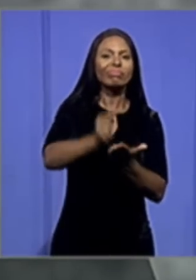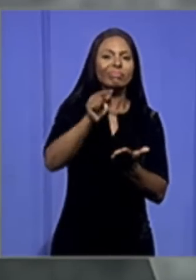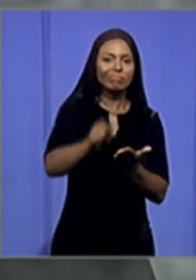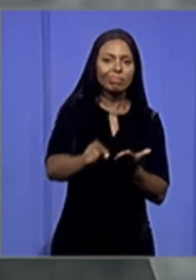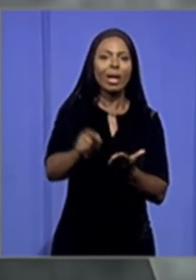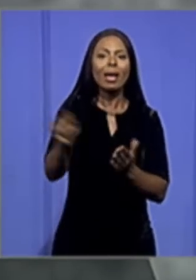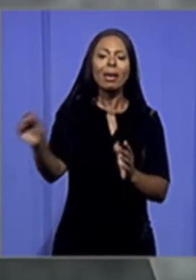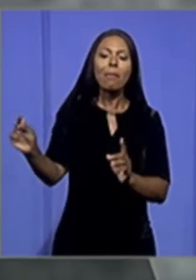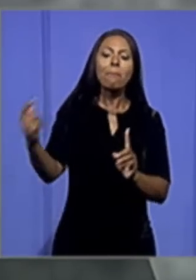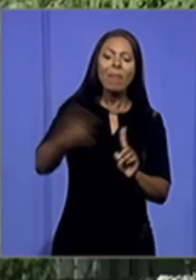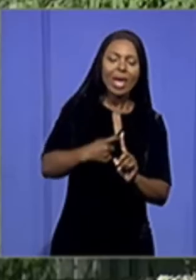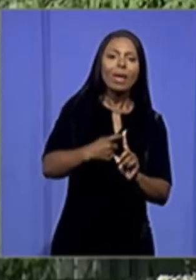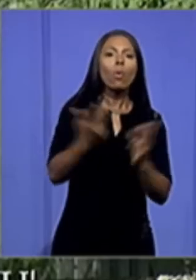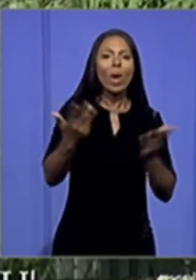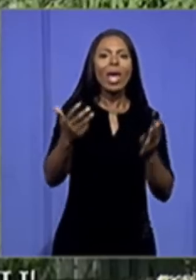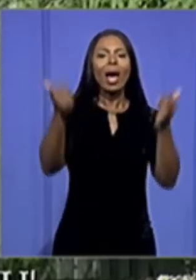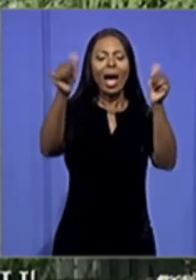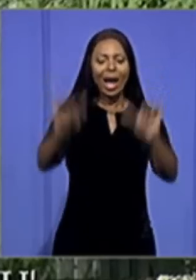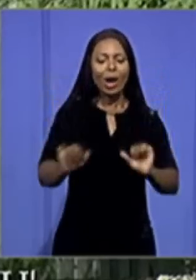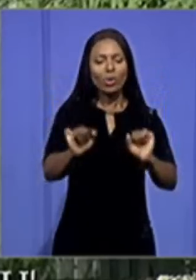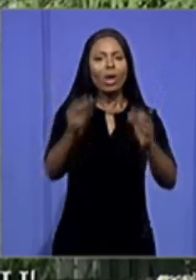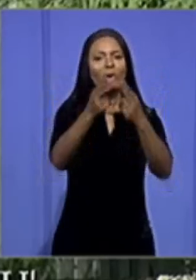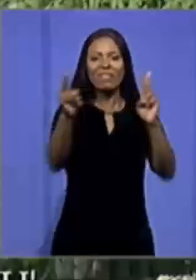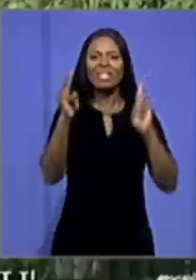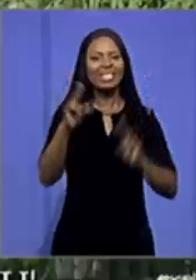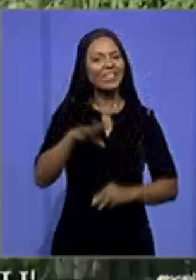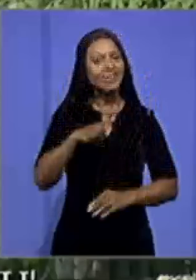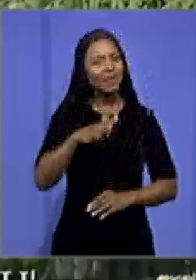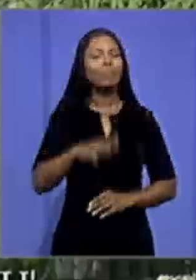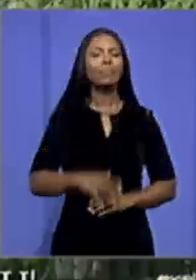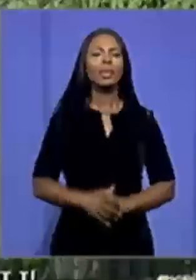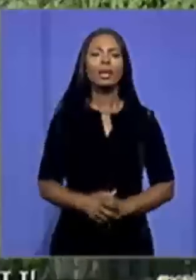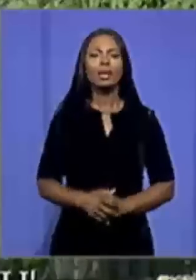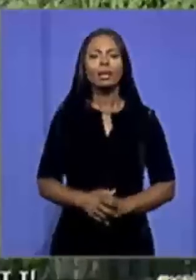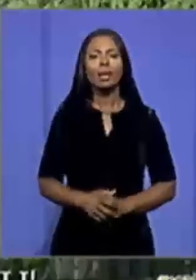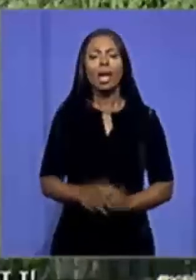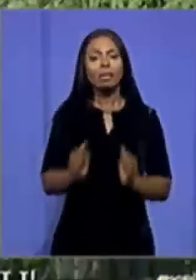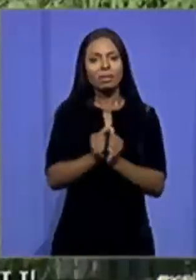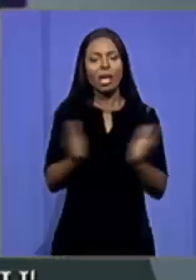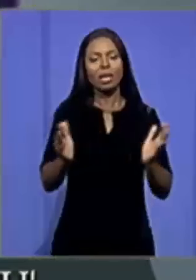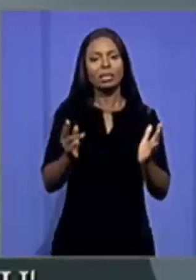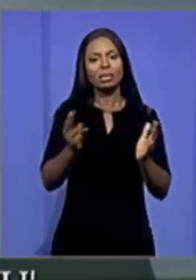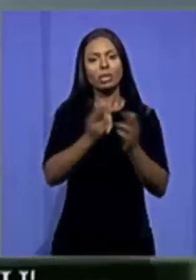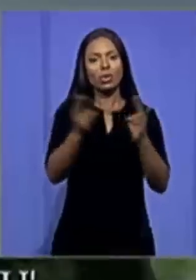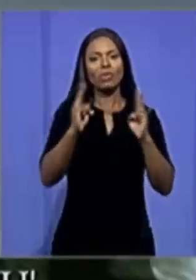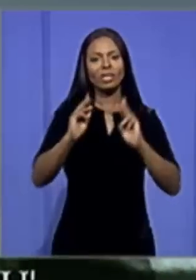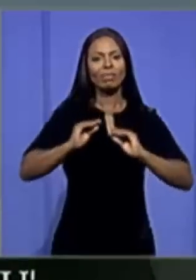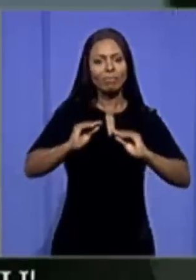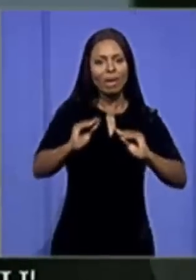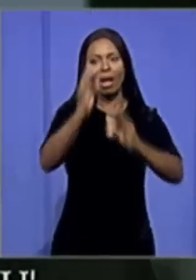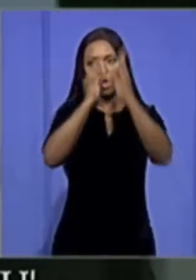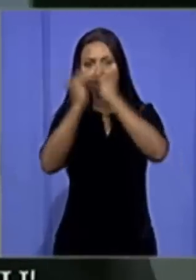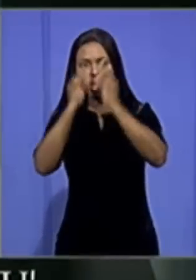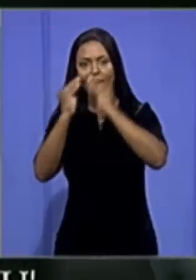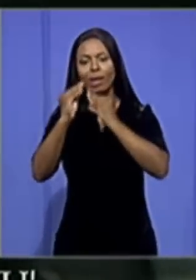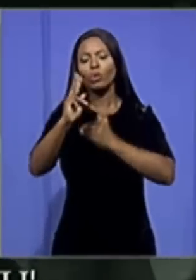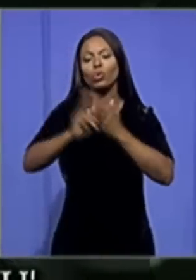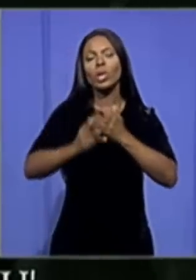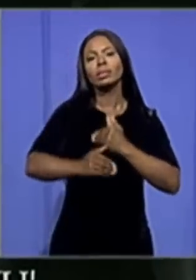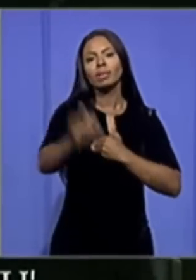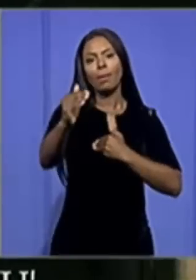the university's account. Dithuto mo yunibesithi di solofetswe go simolola mo sebakeng sa dibeke di le